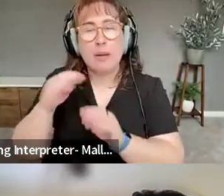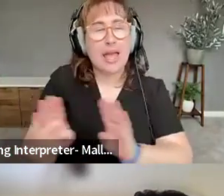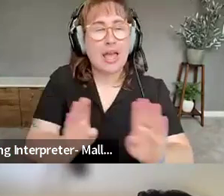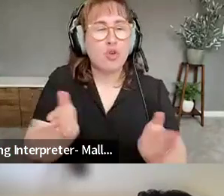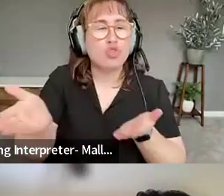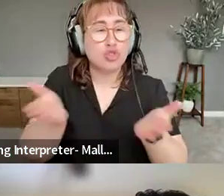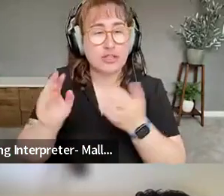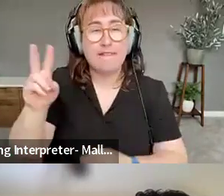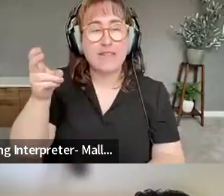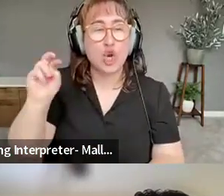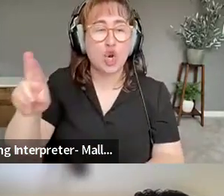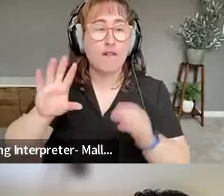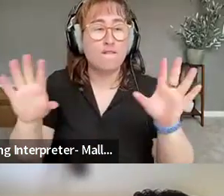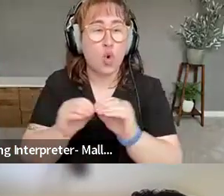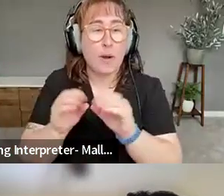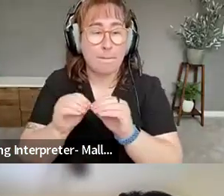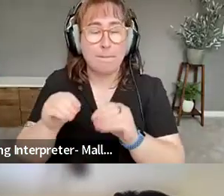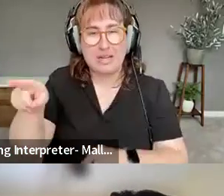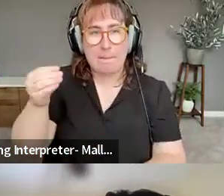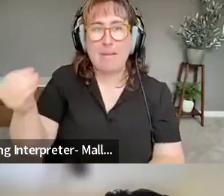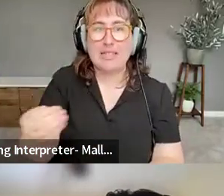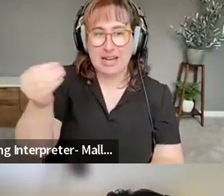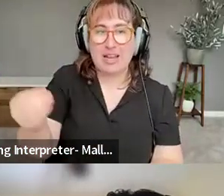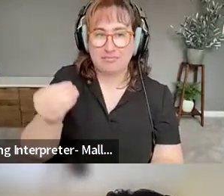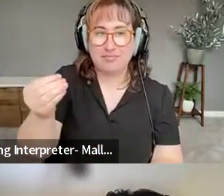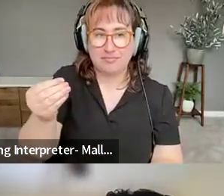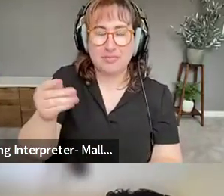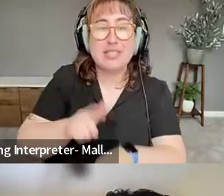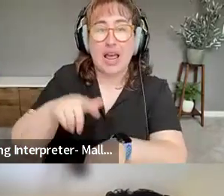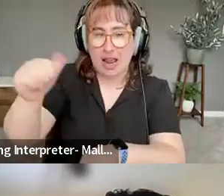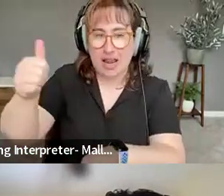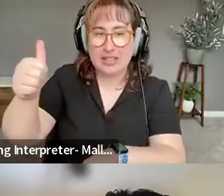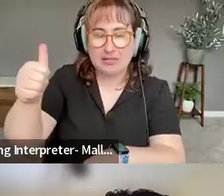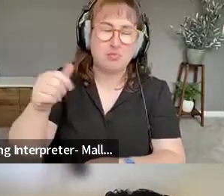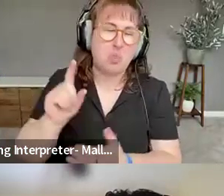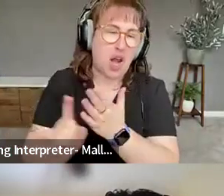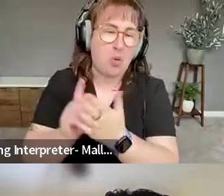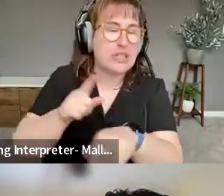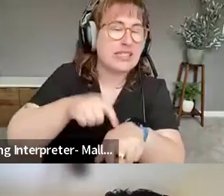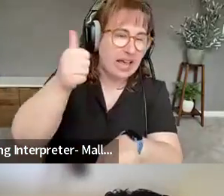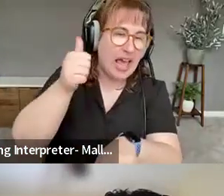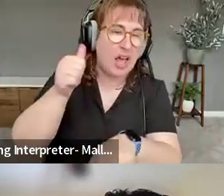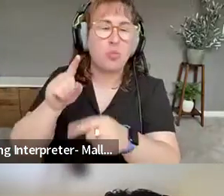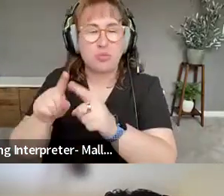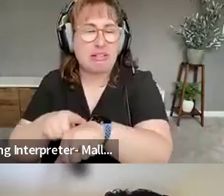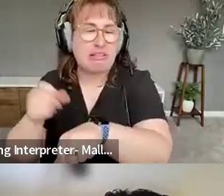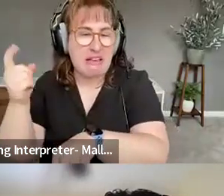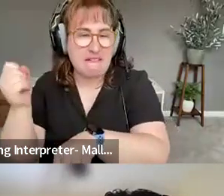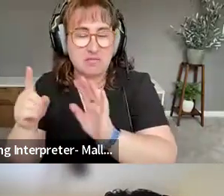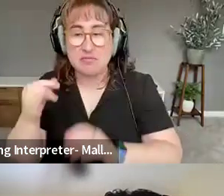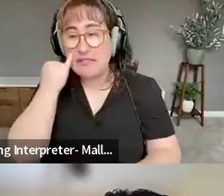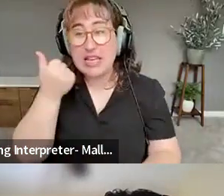services vendor forum on Monday at 10 o'clock, 10 to 11. So if there are